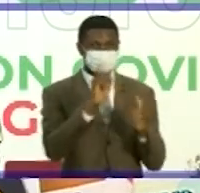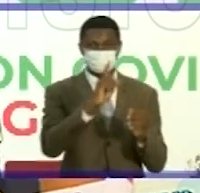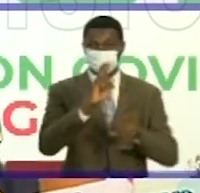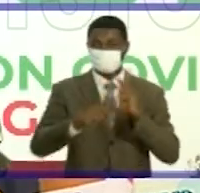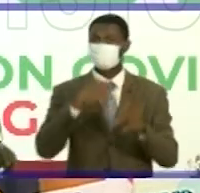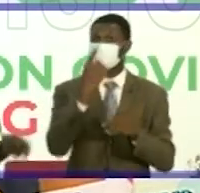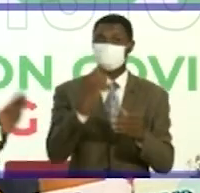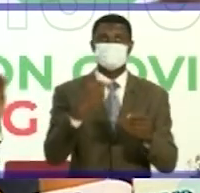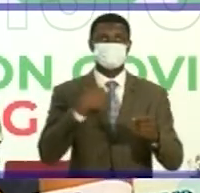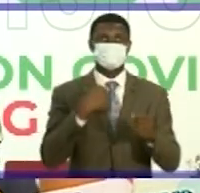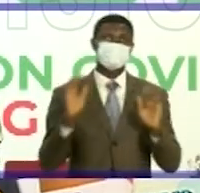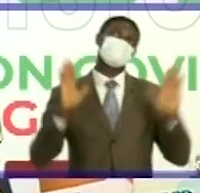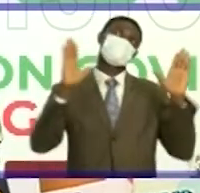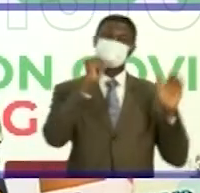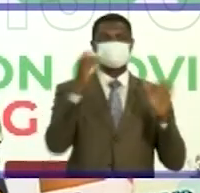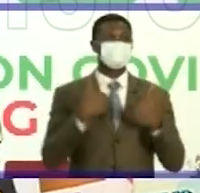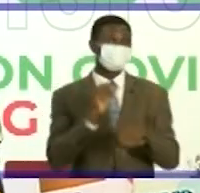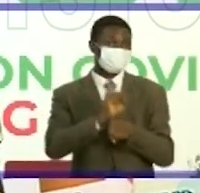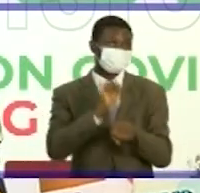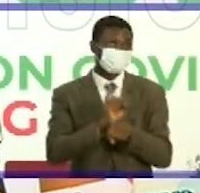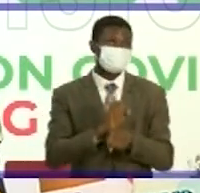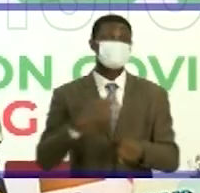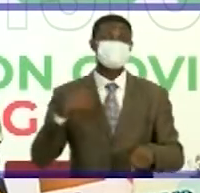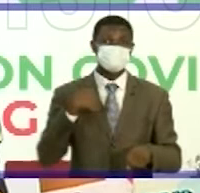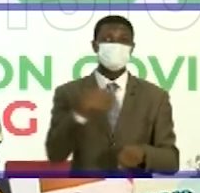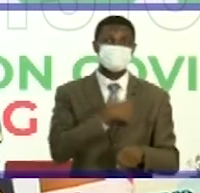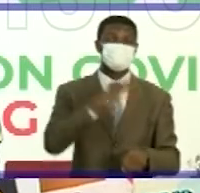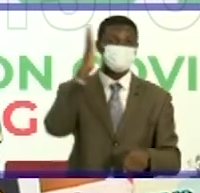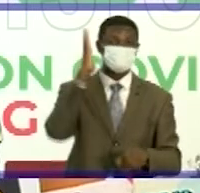or unemployment bureaus to file those